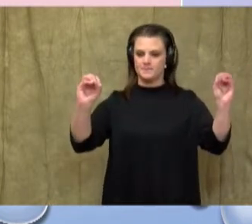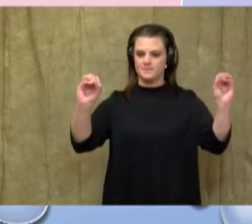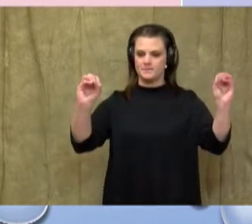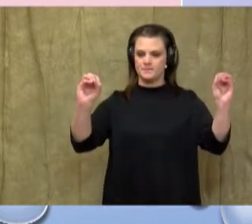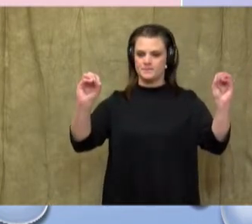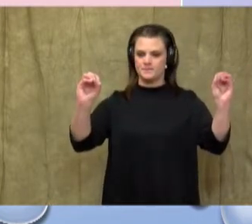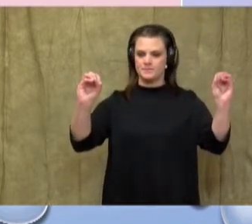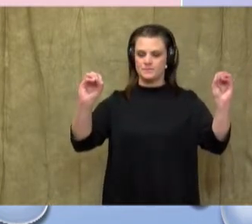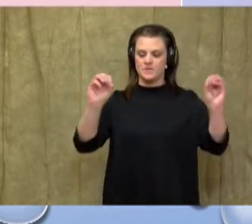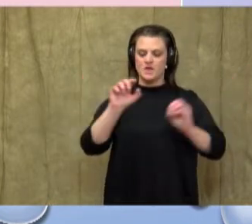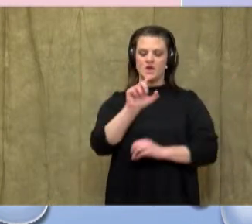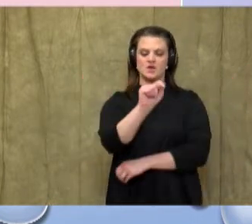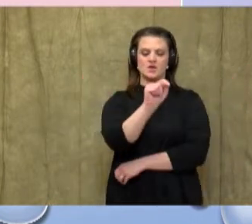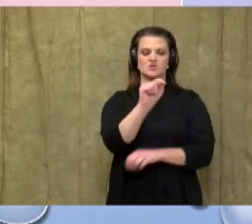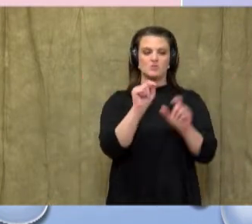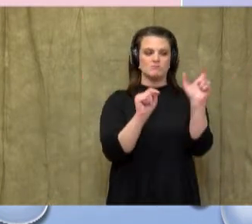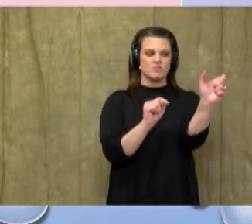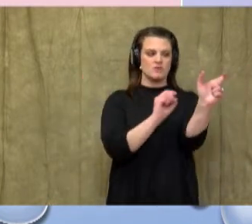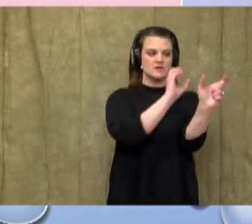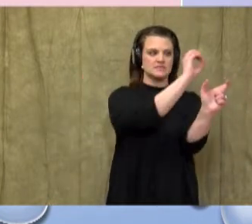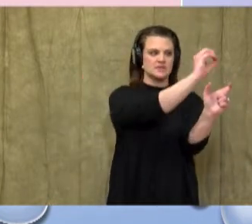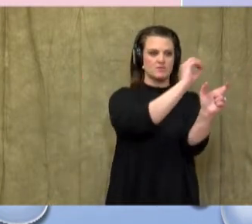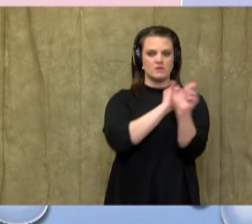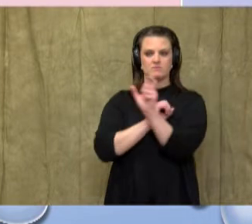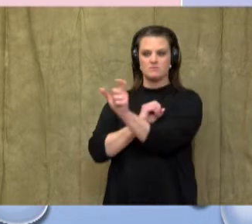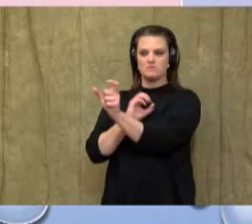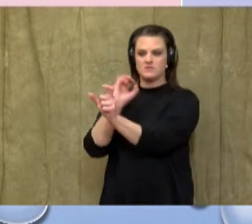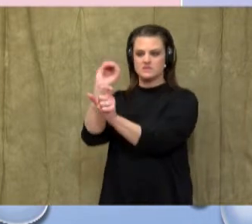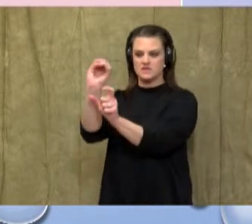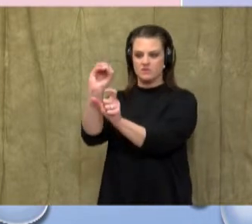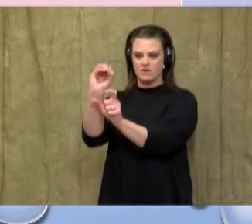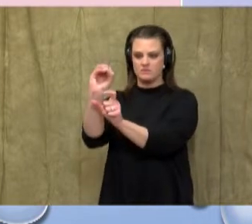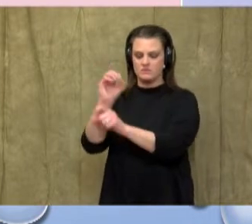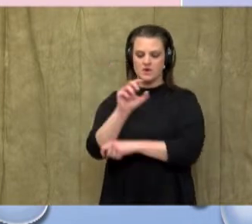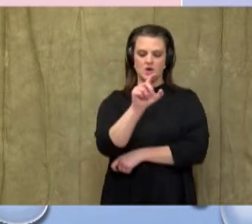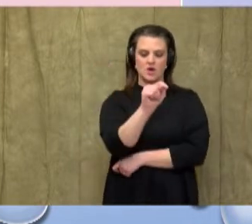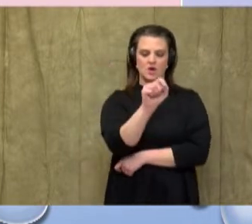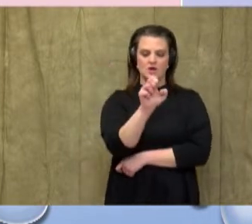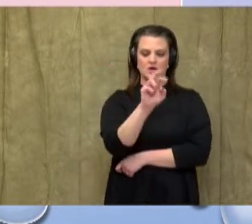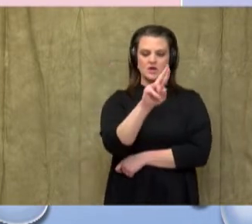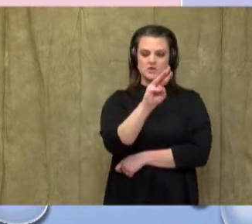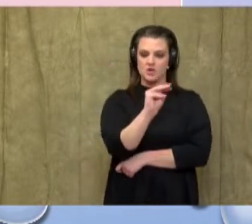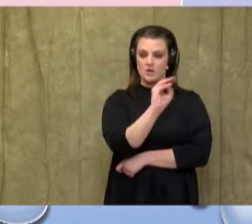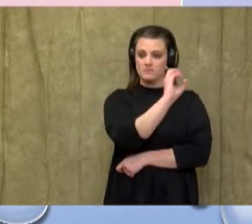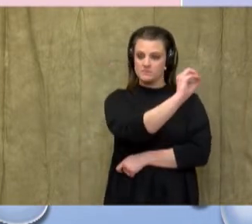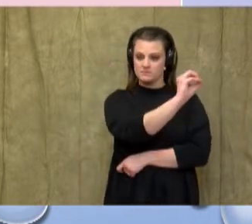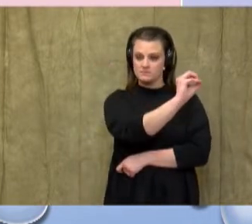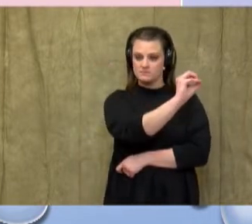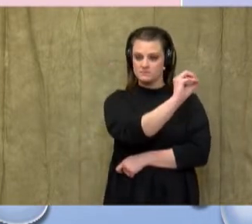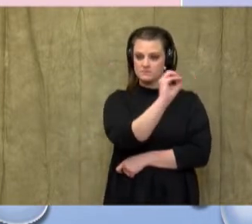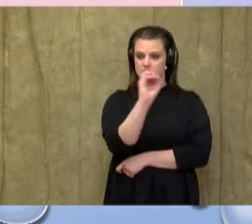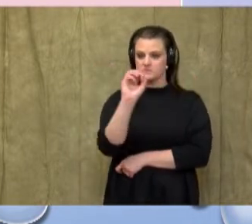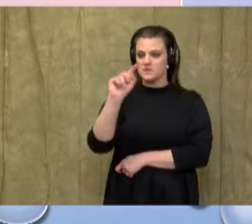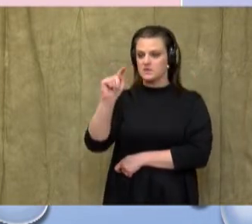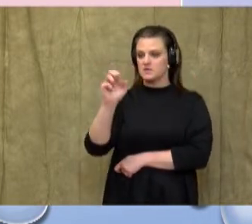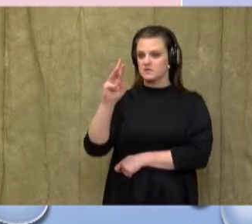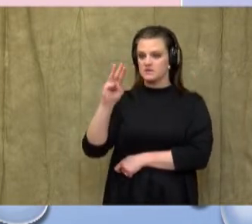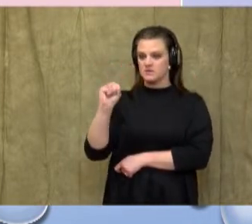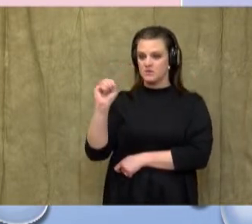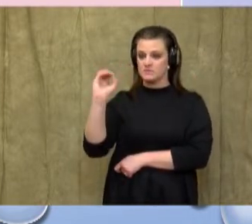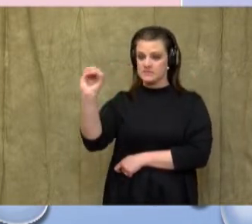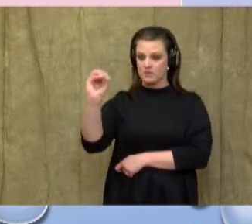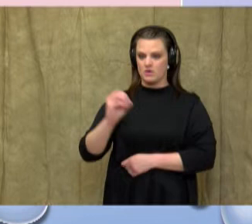Those terms are 0 and 0, and they go together because 0